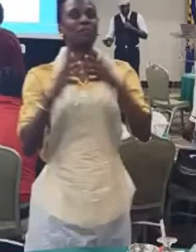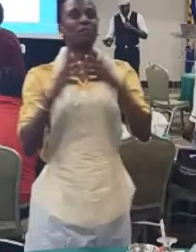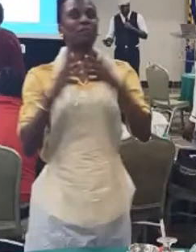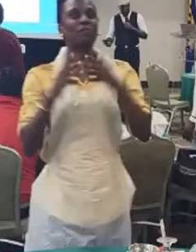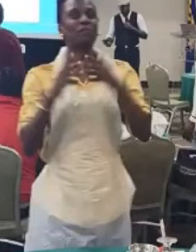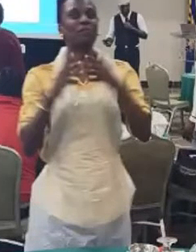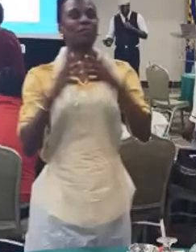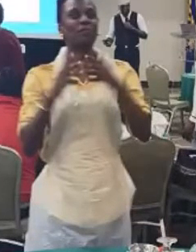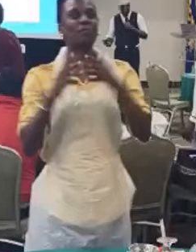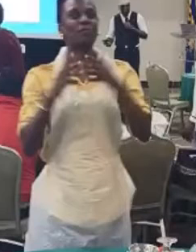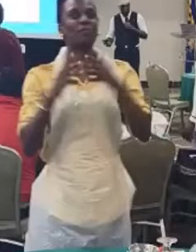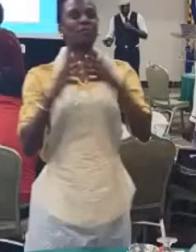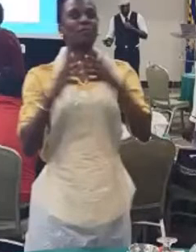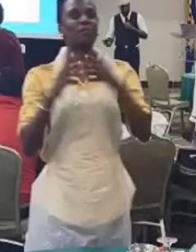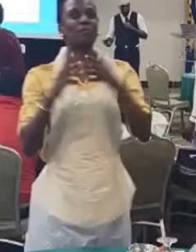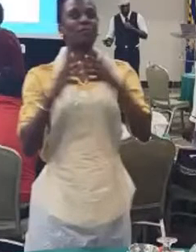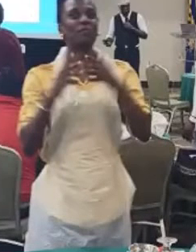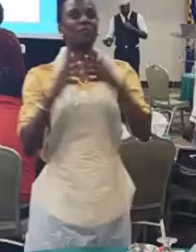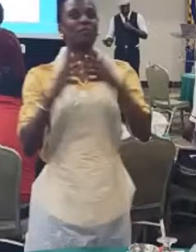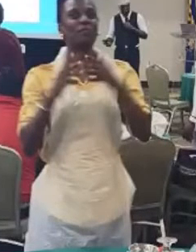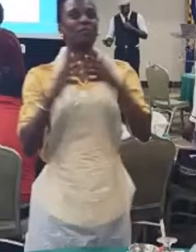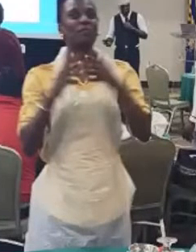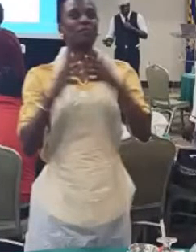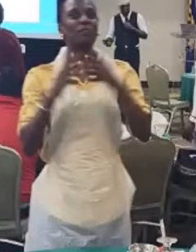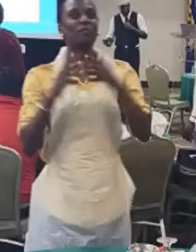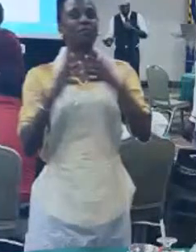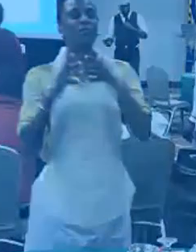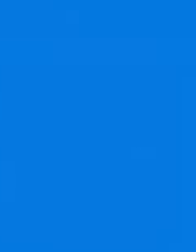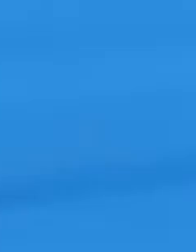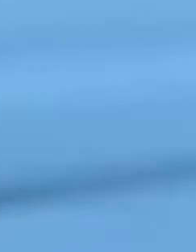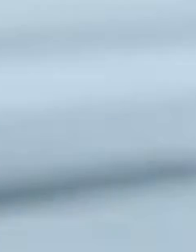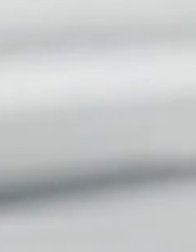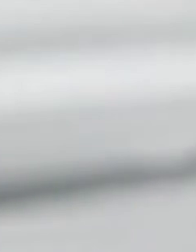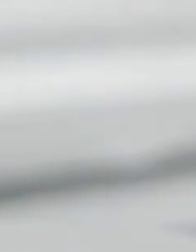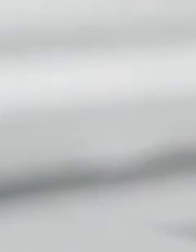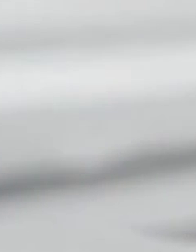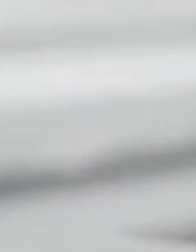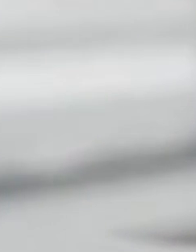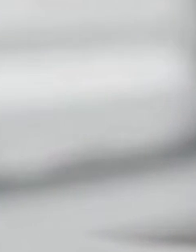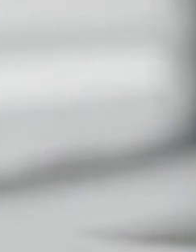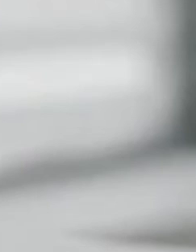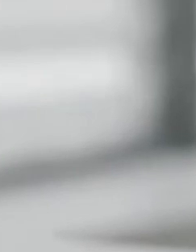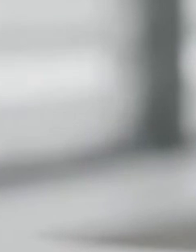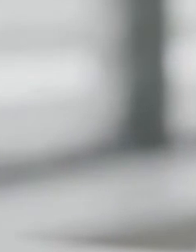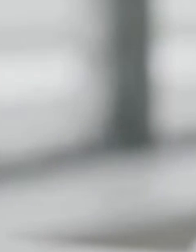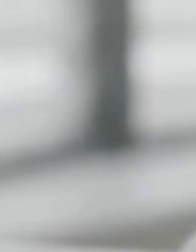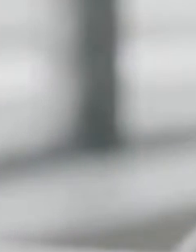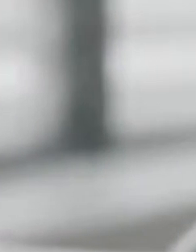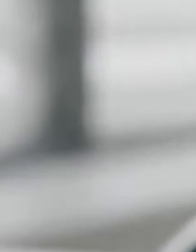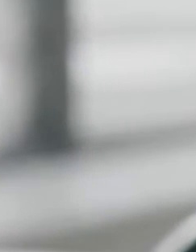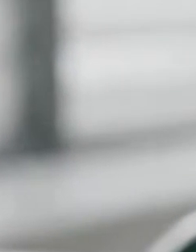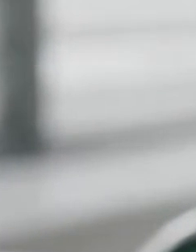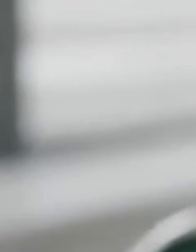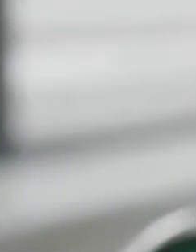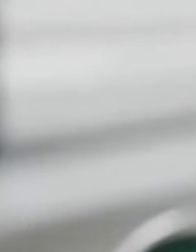awareness, and encourage evaluation about IPC allow Barbados to include this experienced and dedicated group of